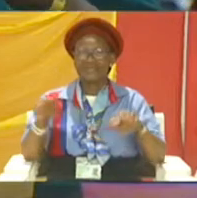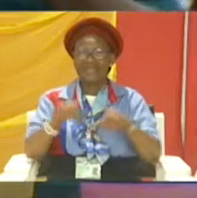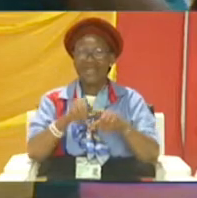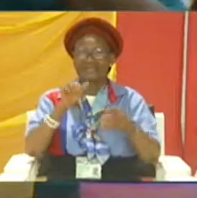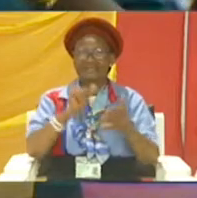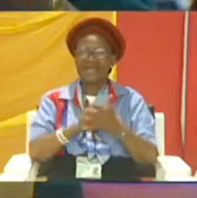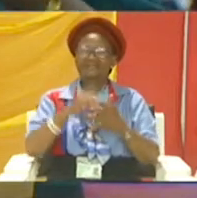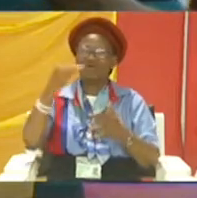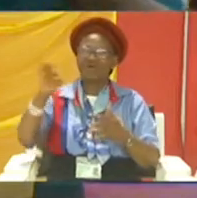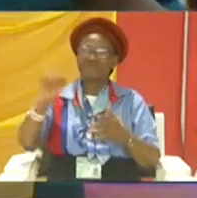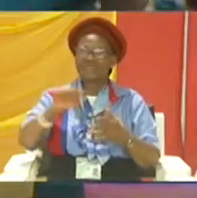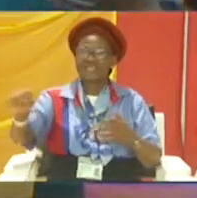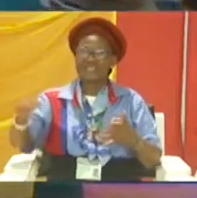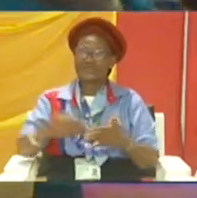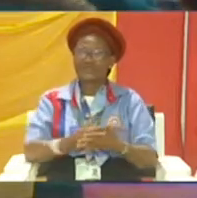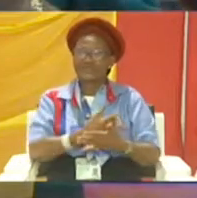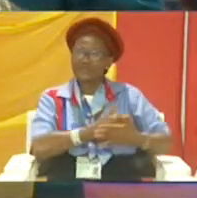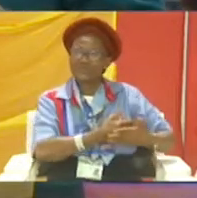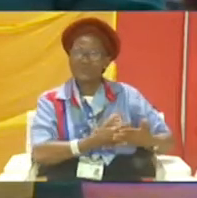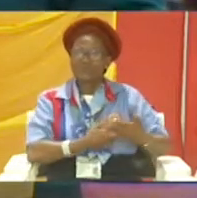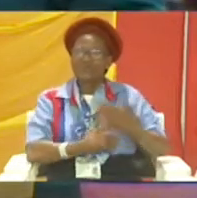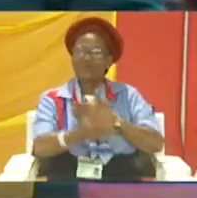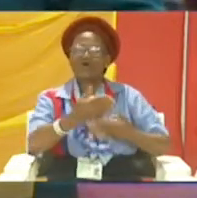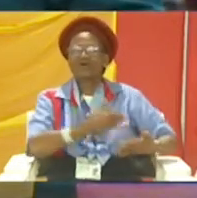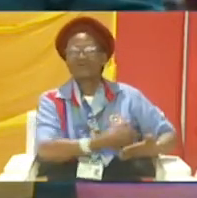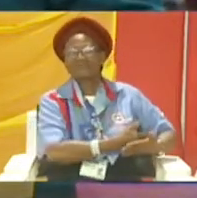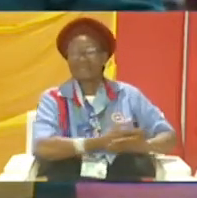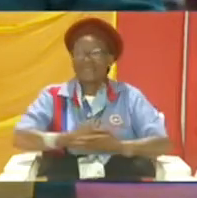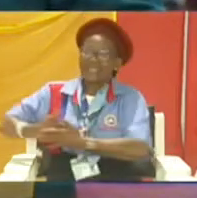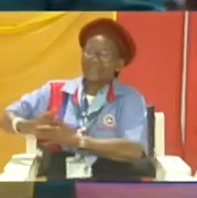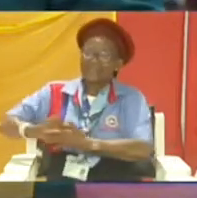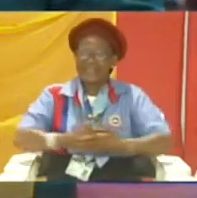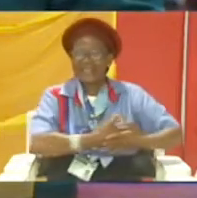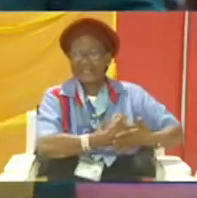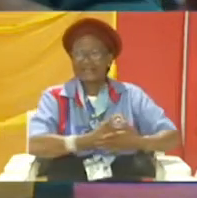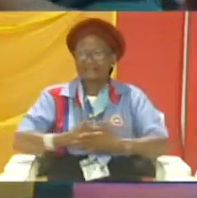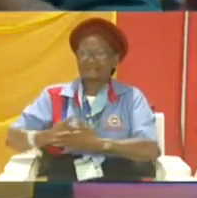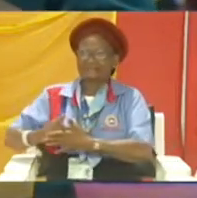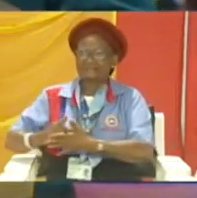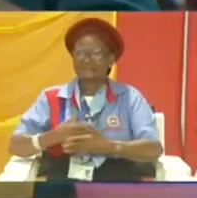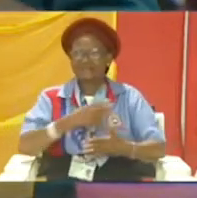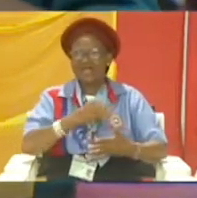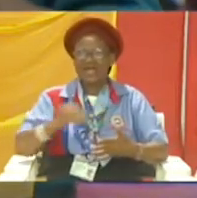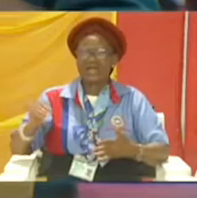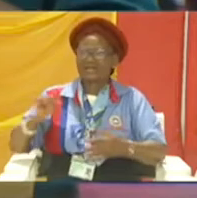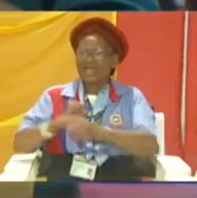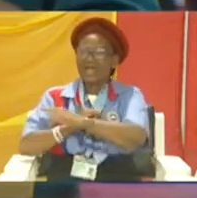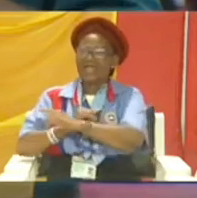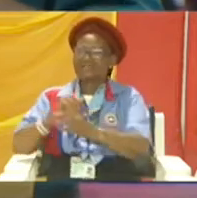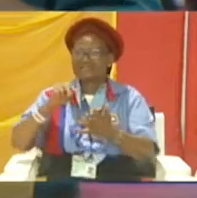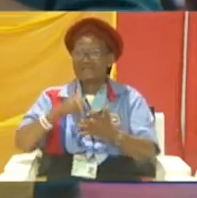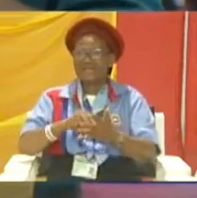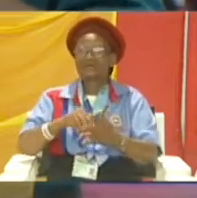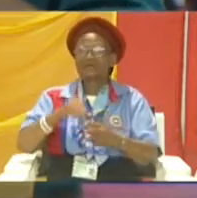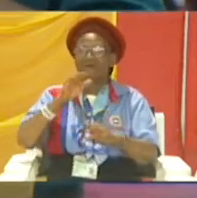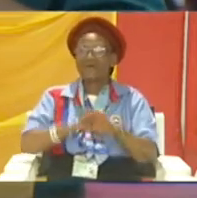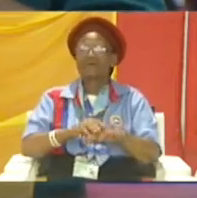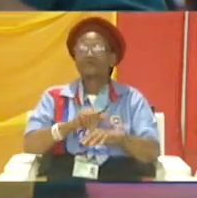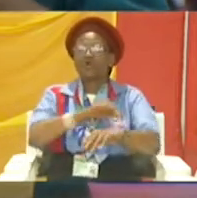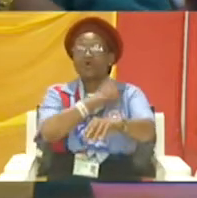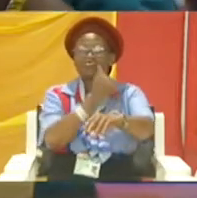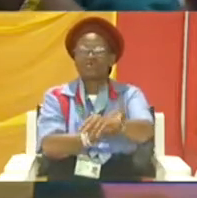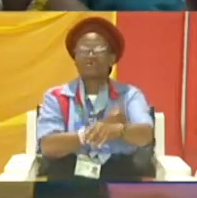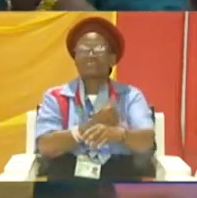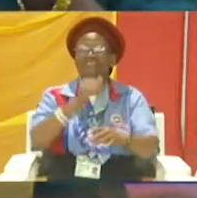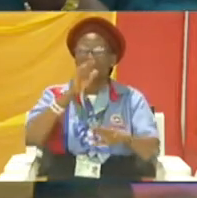of a newborn baby gege bi omo tuntun ti a sese bi and I'm standing on the authority of the word of